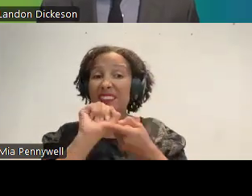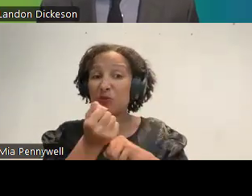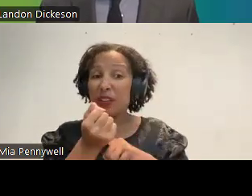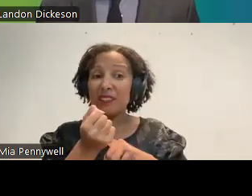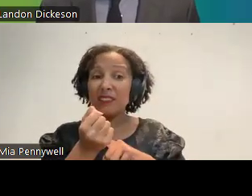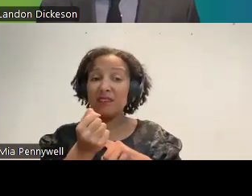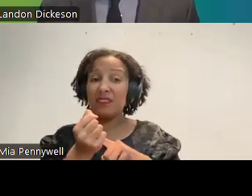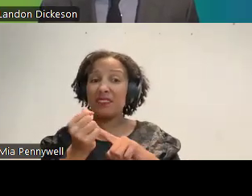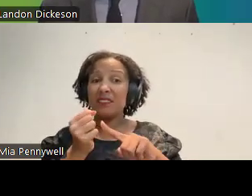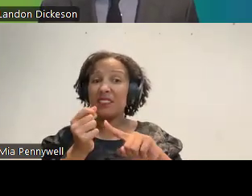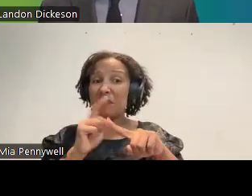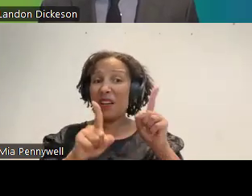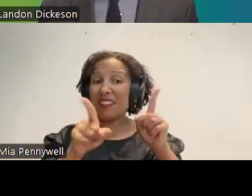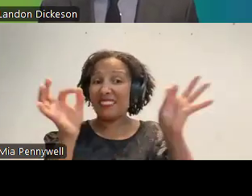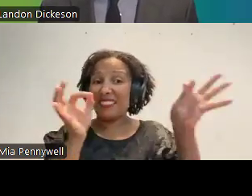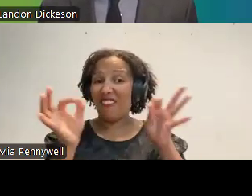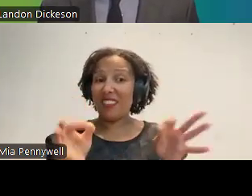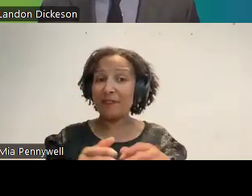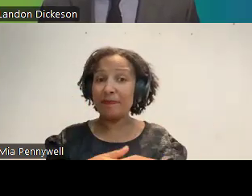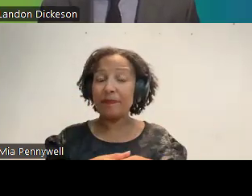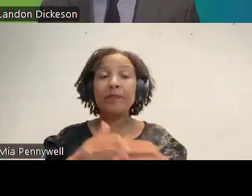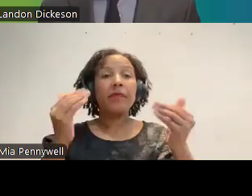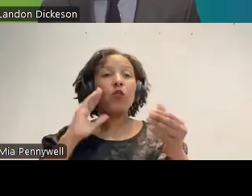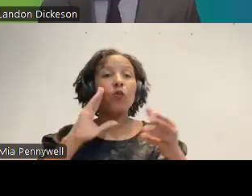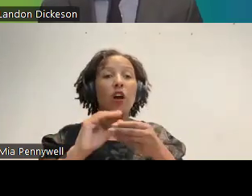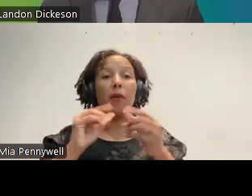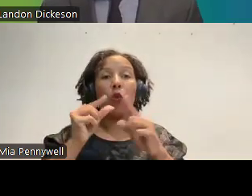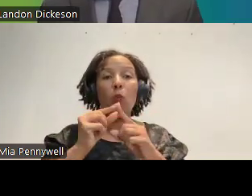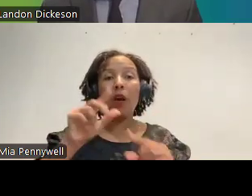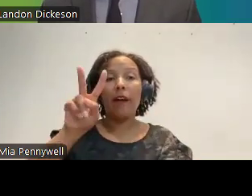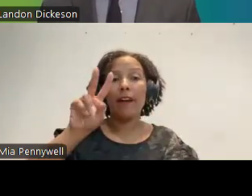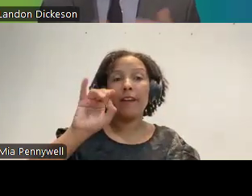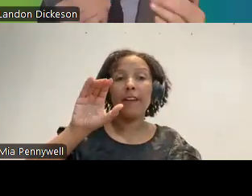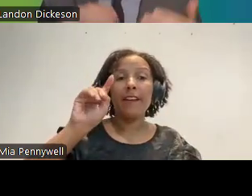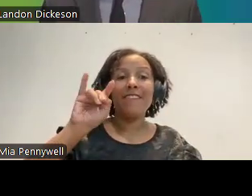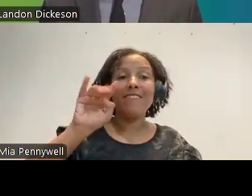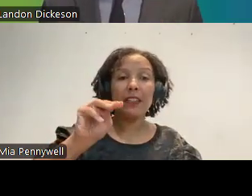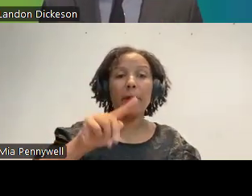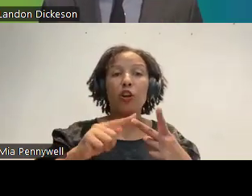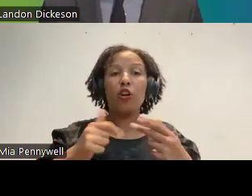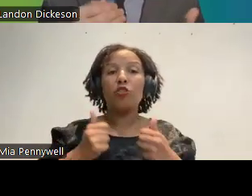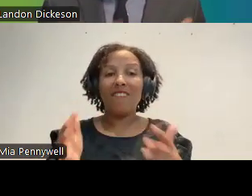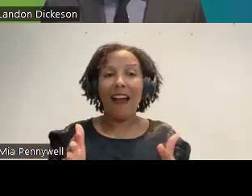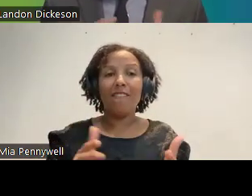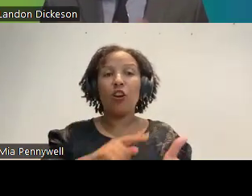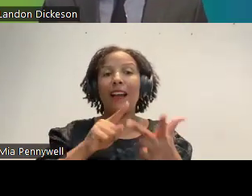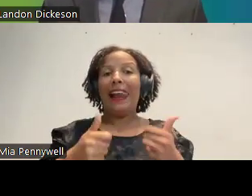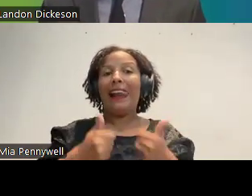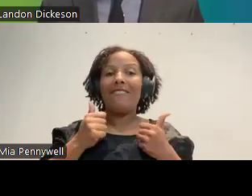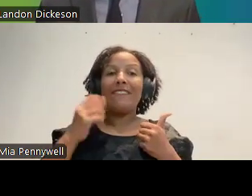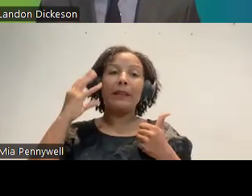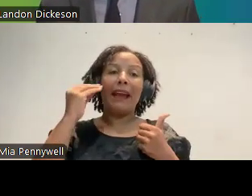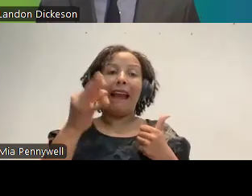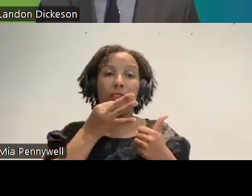on important definitions is how I use the terms victim, survivor, and lived experience expert. Victim is when somebody is has just had a crime committed